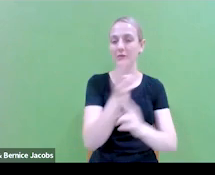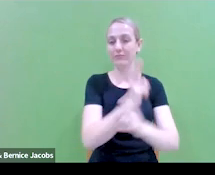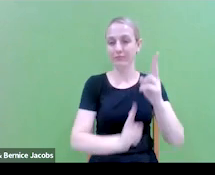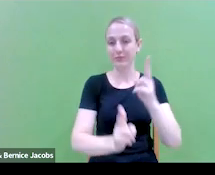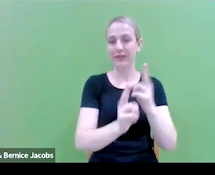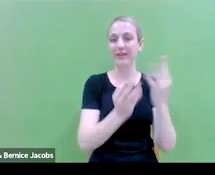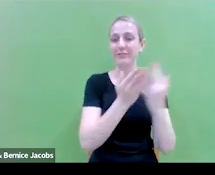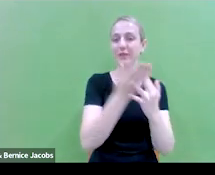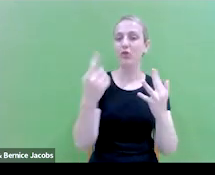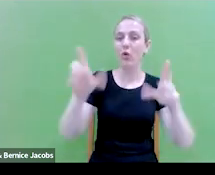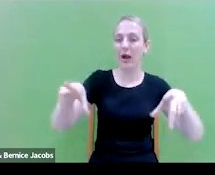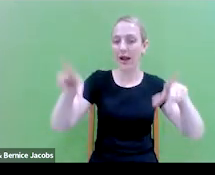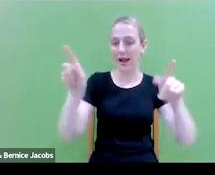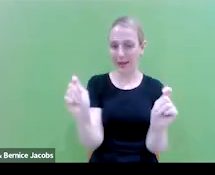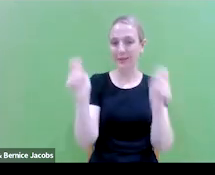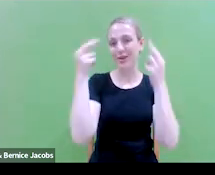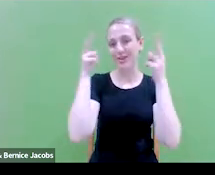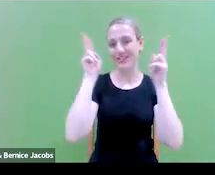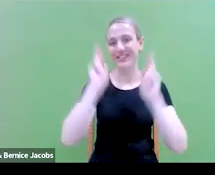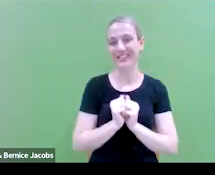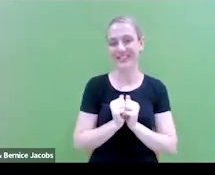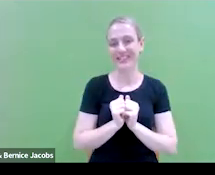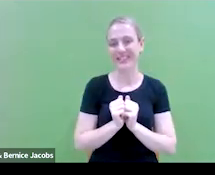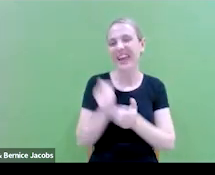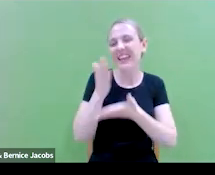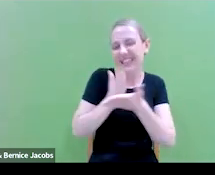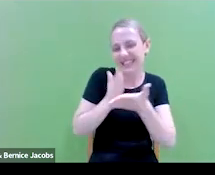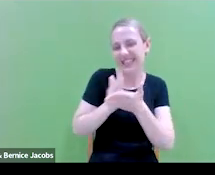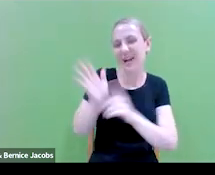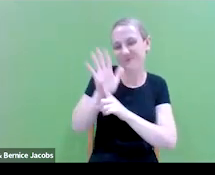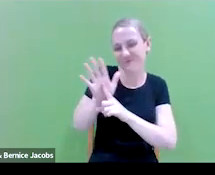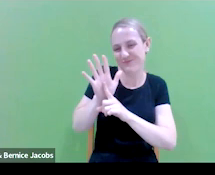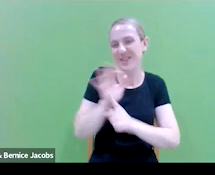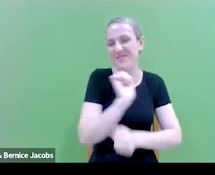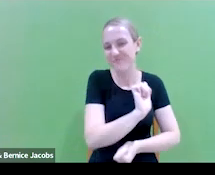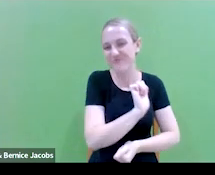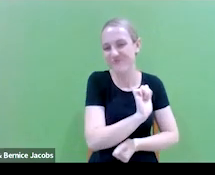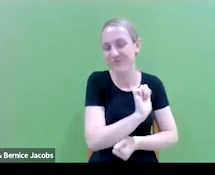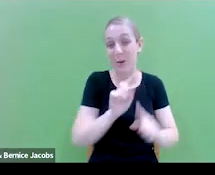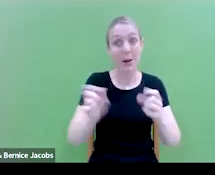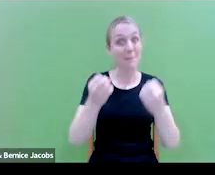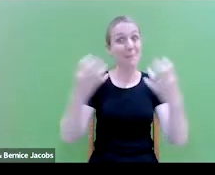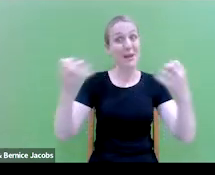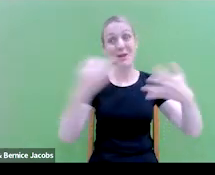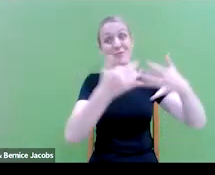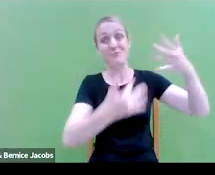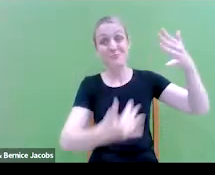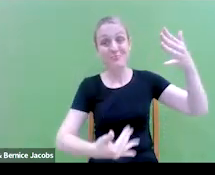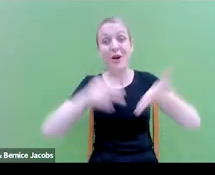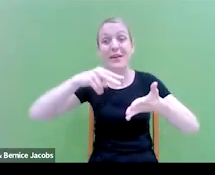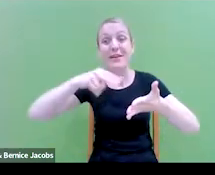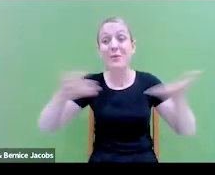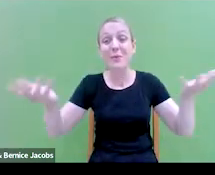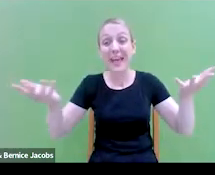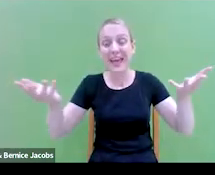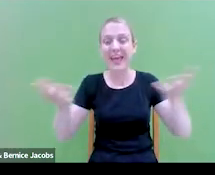University of Cape Town. This is just some of her background, but there's so much more, and you can read more about it on our event